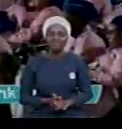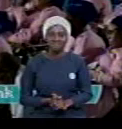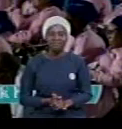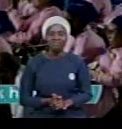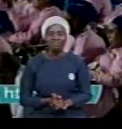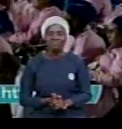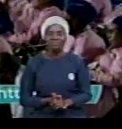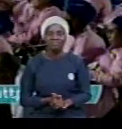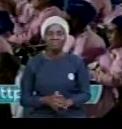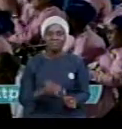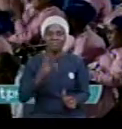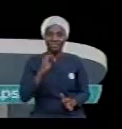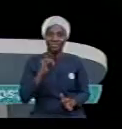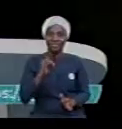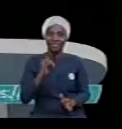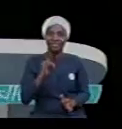wonderful?